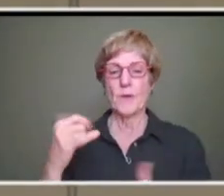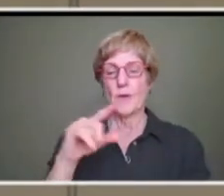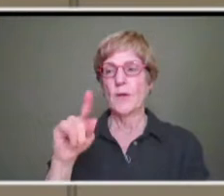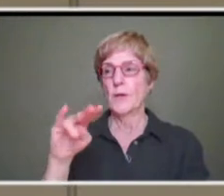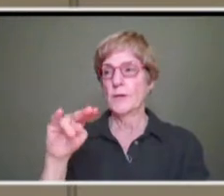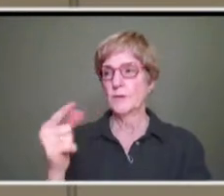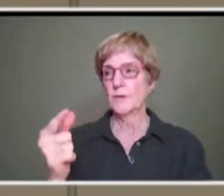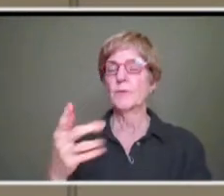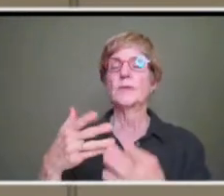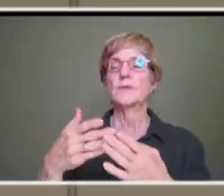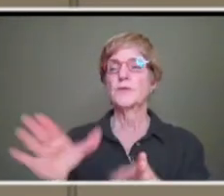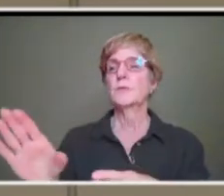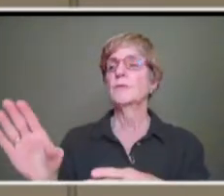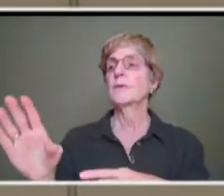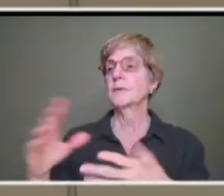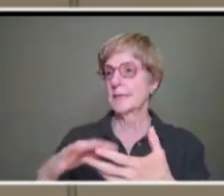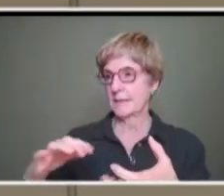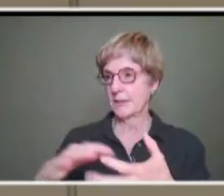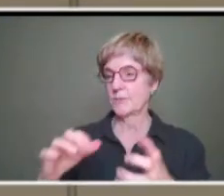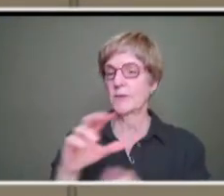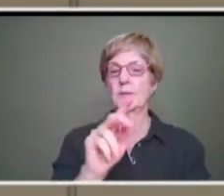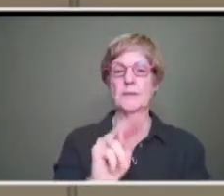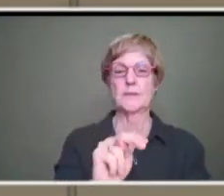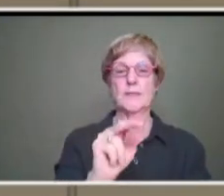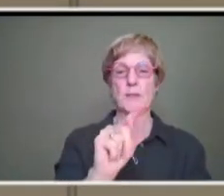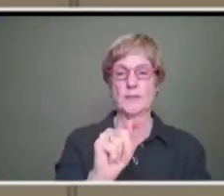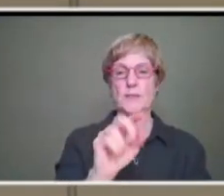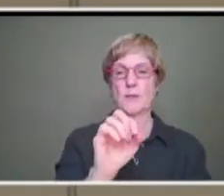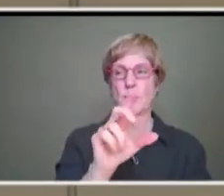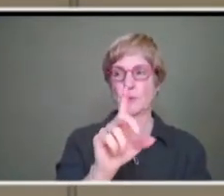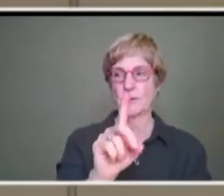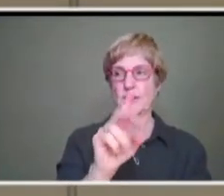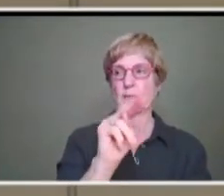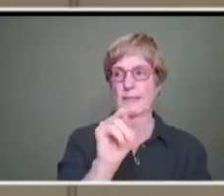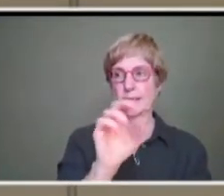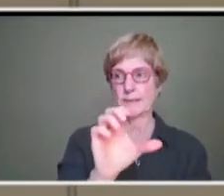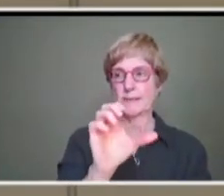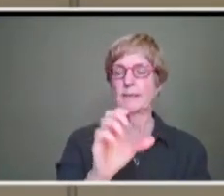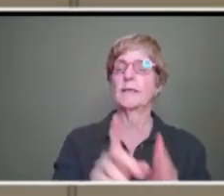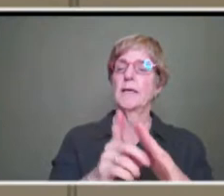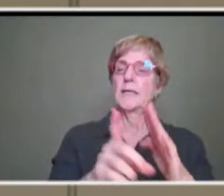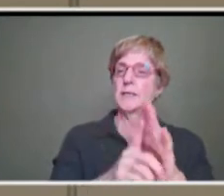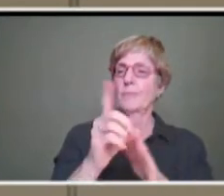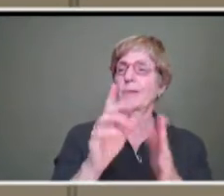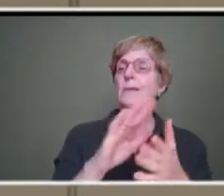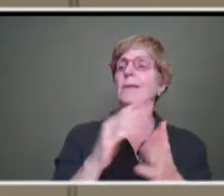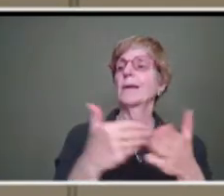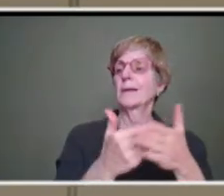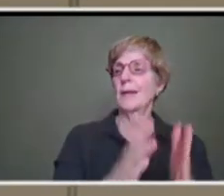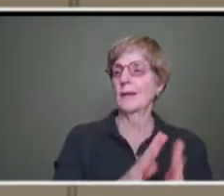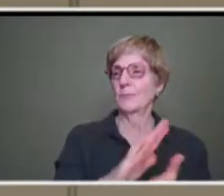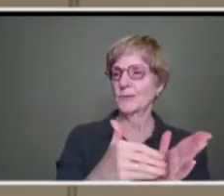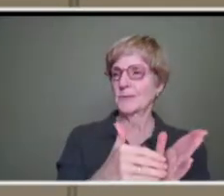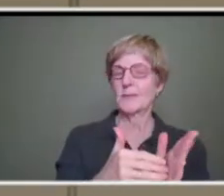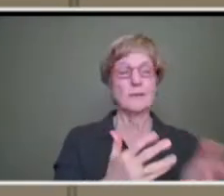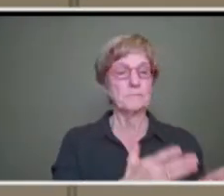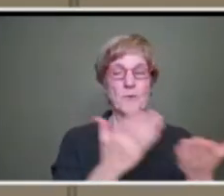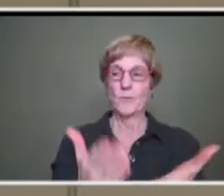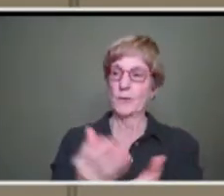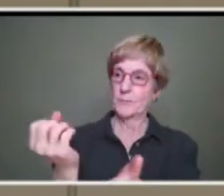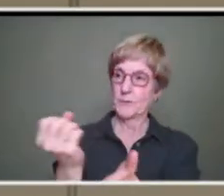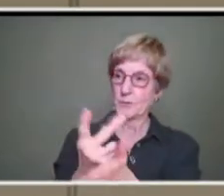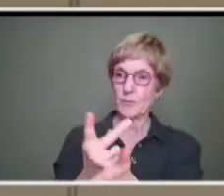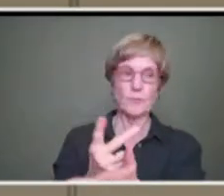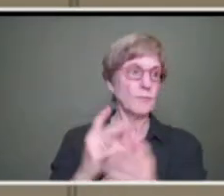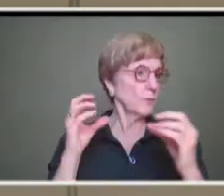General industrial and the proposed zoning is todnc Transit oriented development neighborhood center staff recommends approval of this petition there are